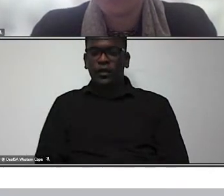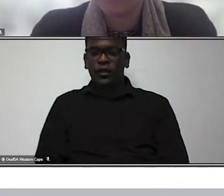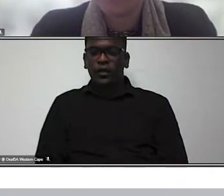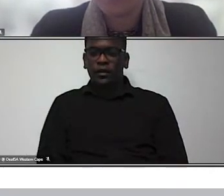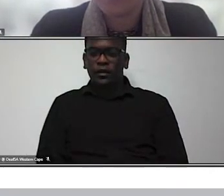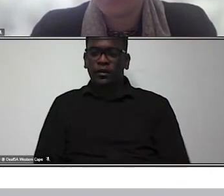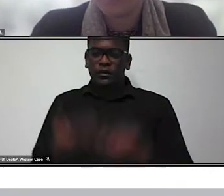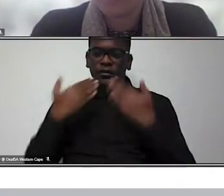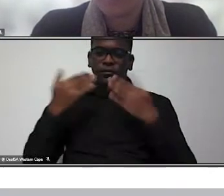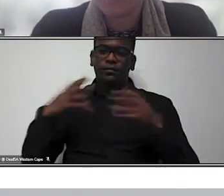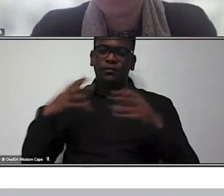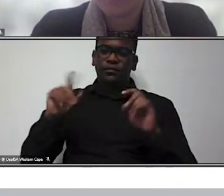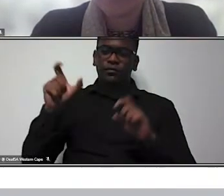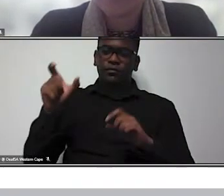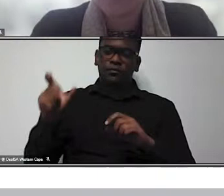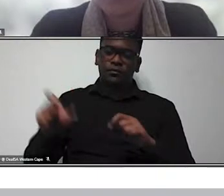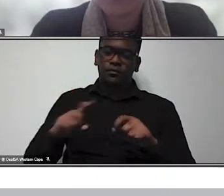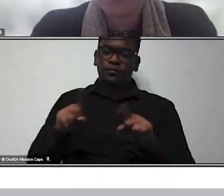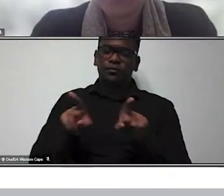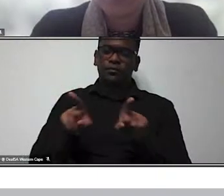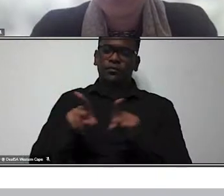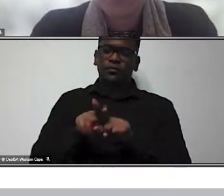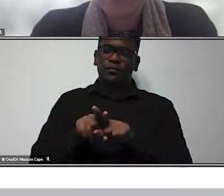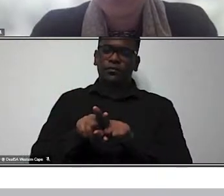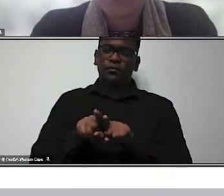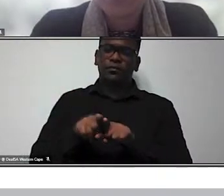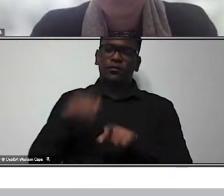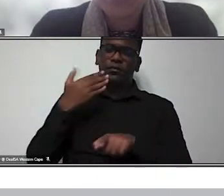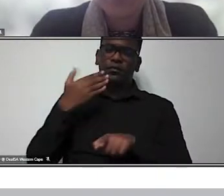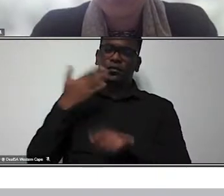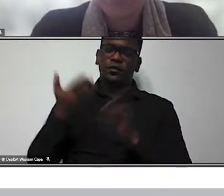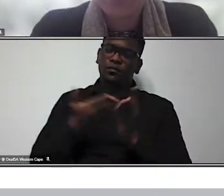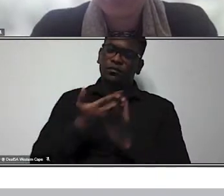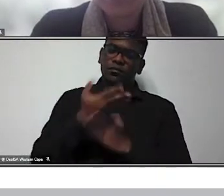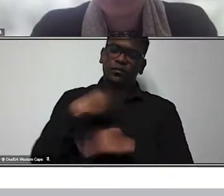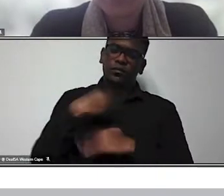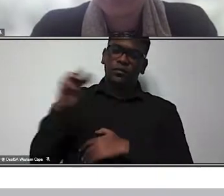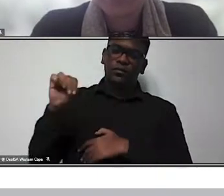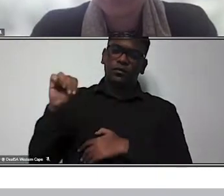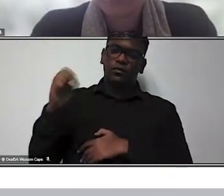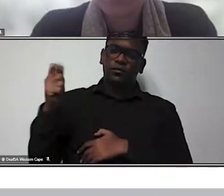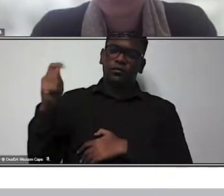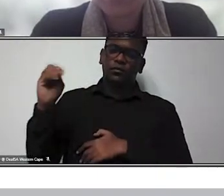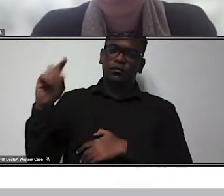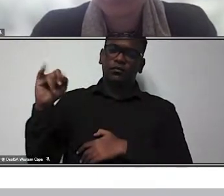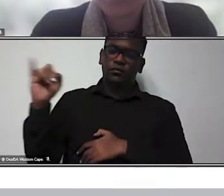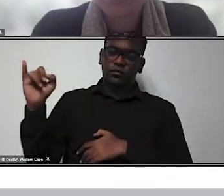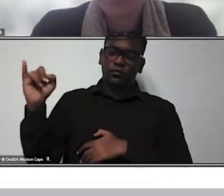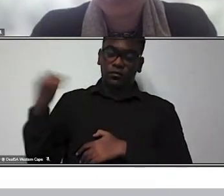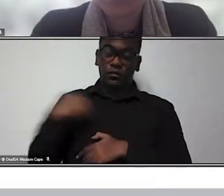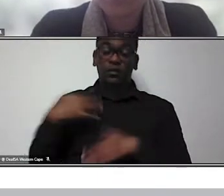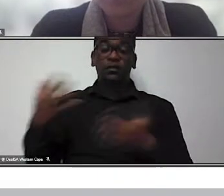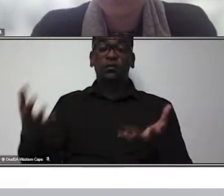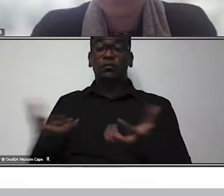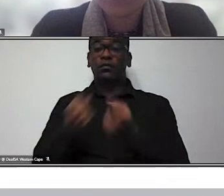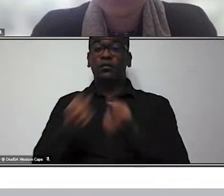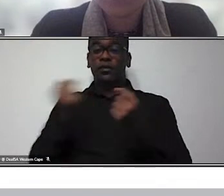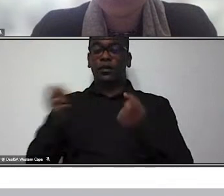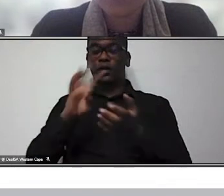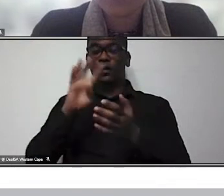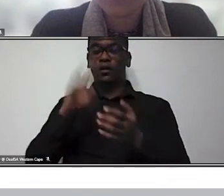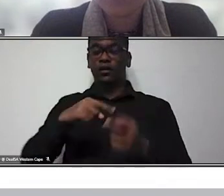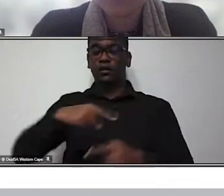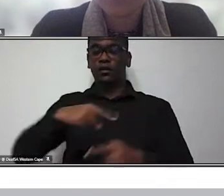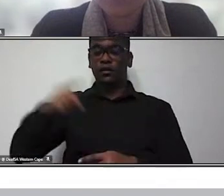Thank you, Chair, and thank you through you to Ms. Matoti. I found the graph depicting the changes